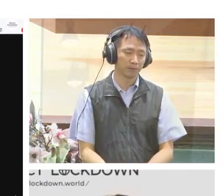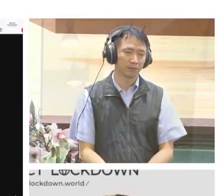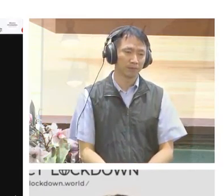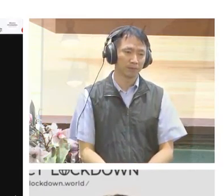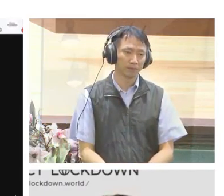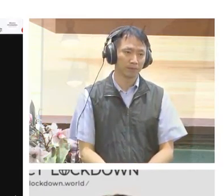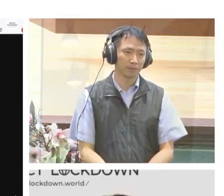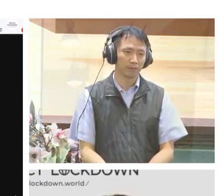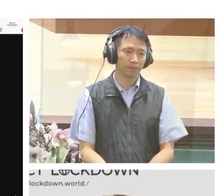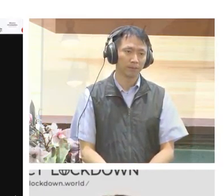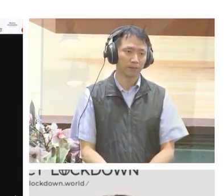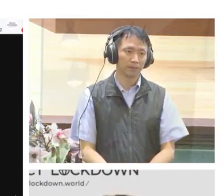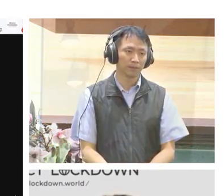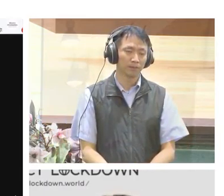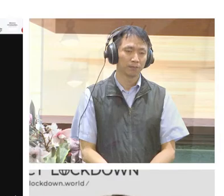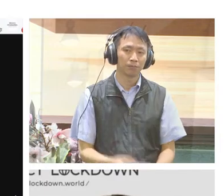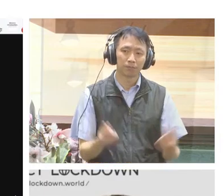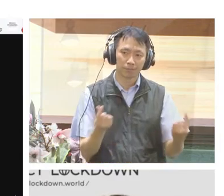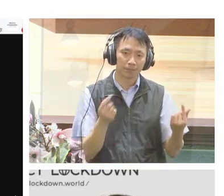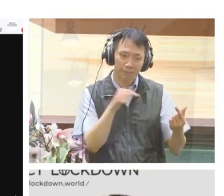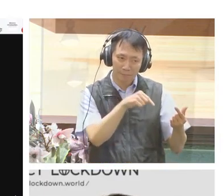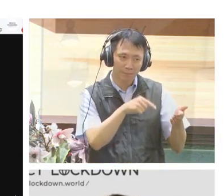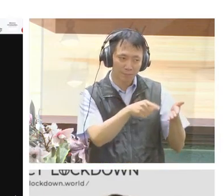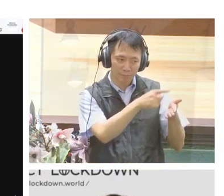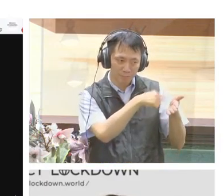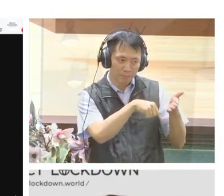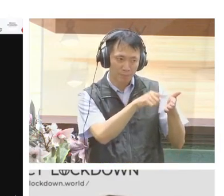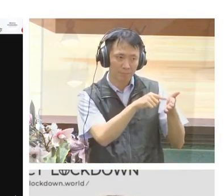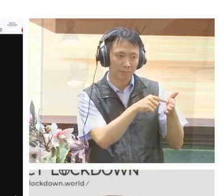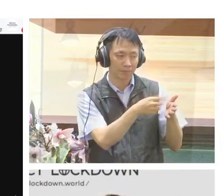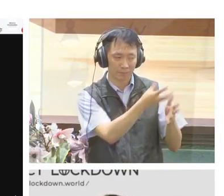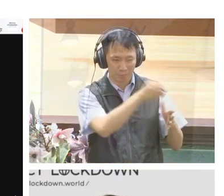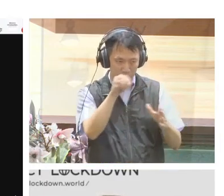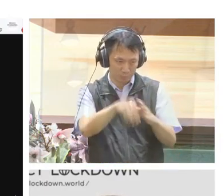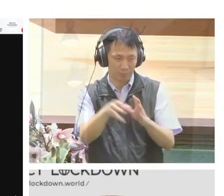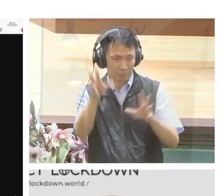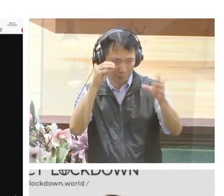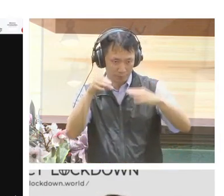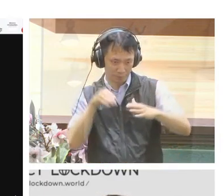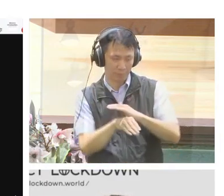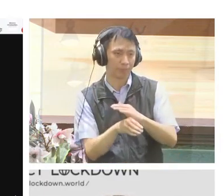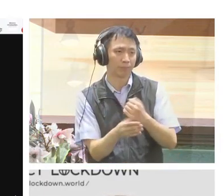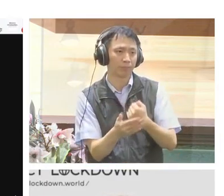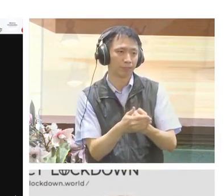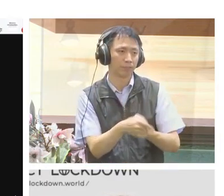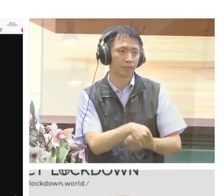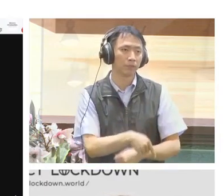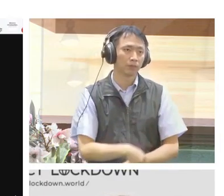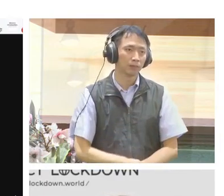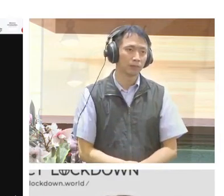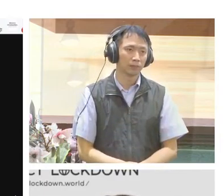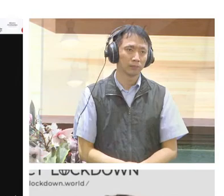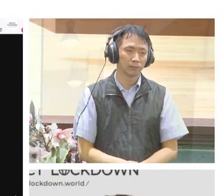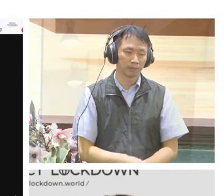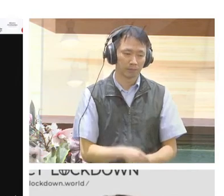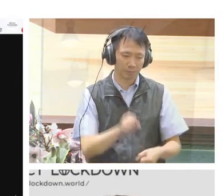our database as unclear. And so again, these would be developments to watch, for example.